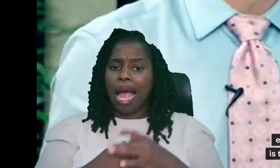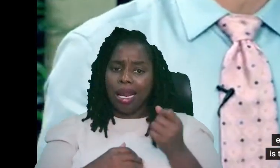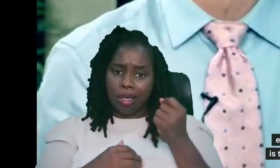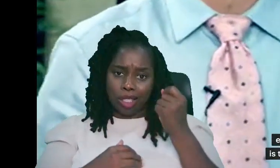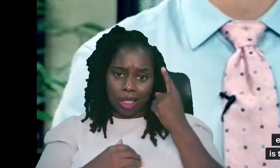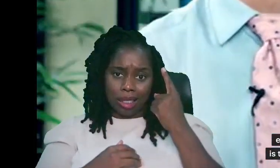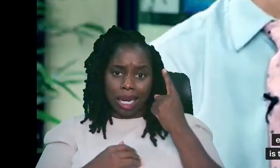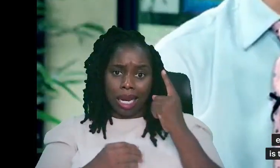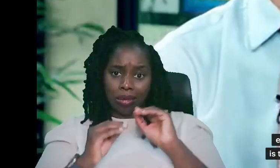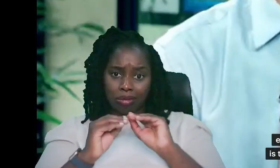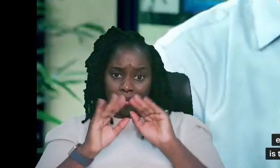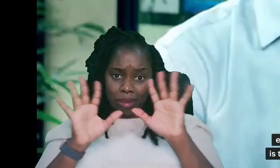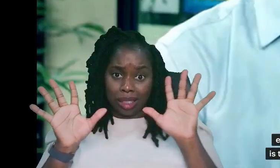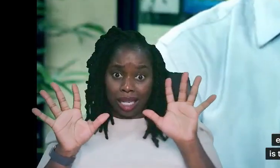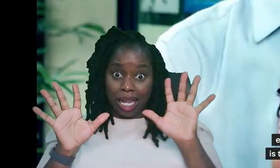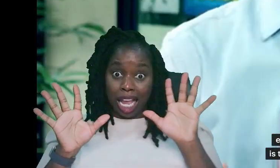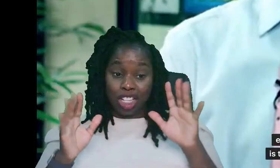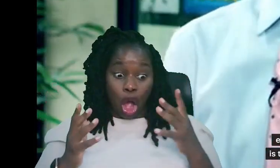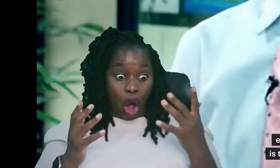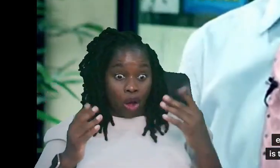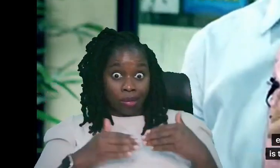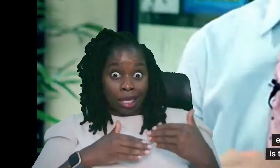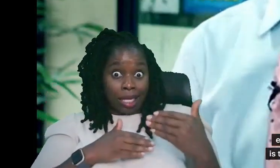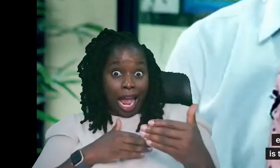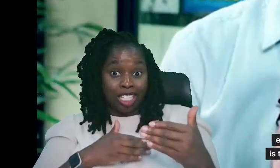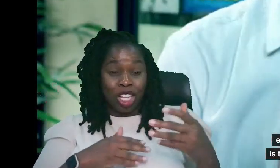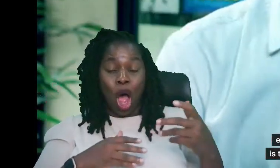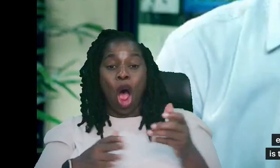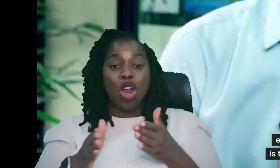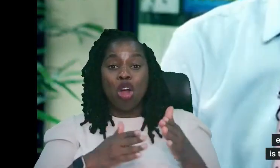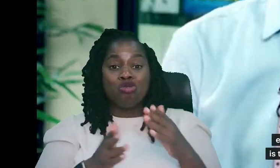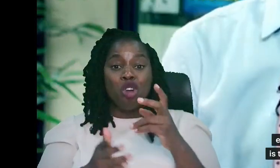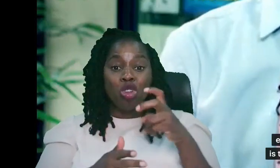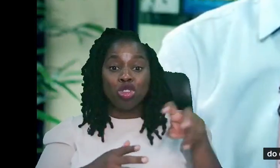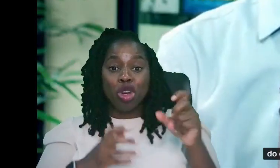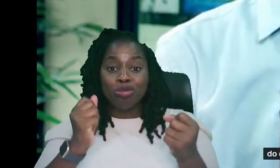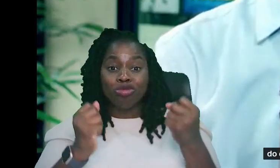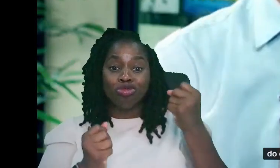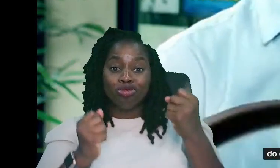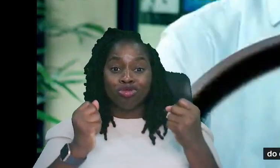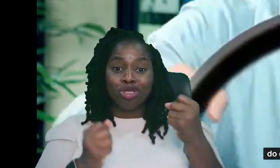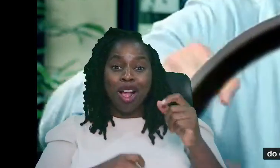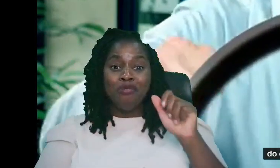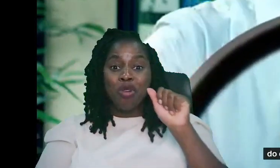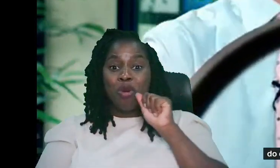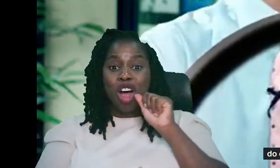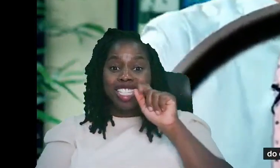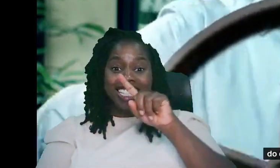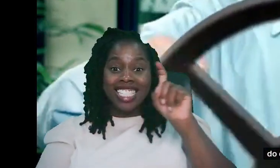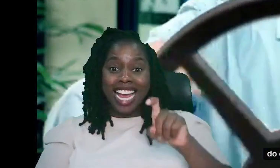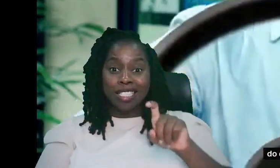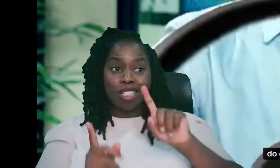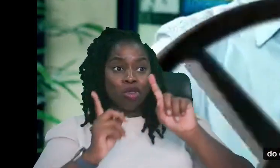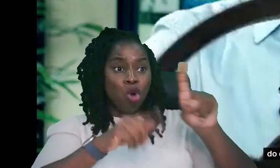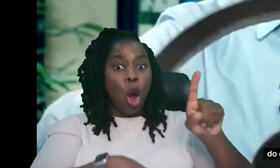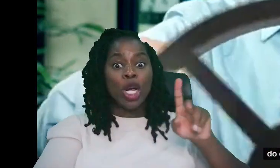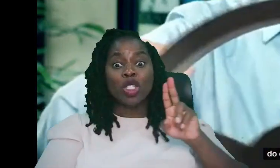Next on our road trip is to go from Austin, Texas to Houston, Texas.